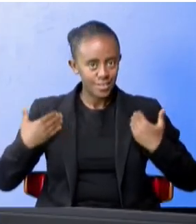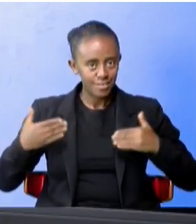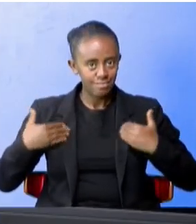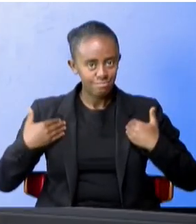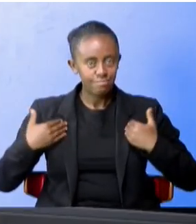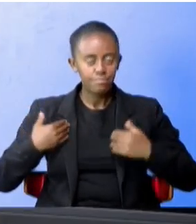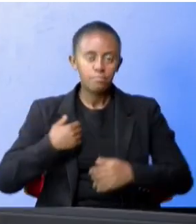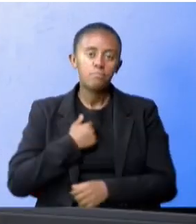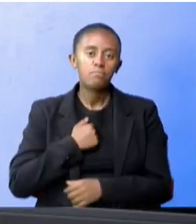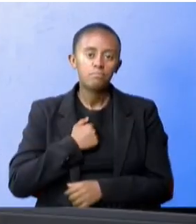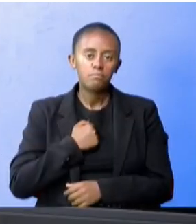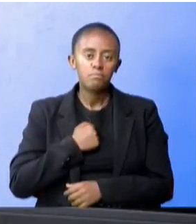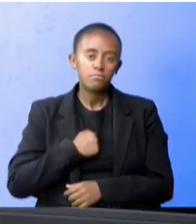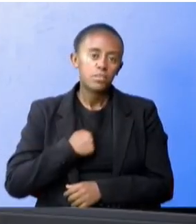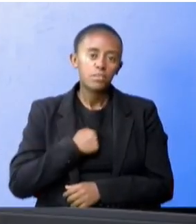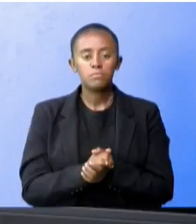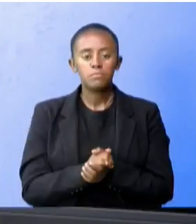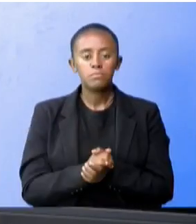sad,